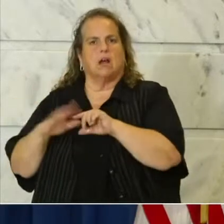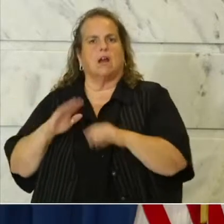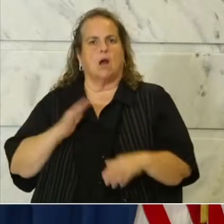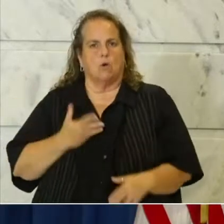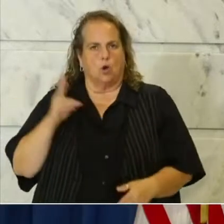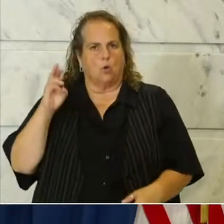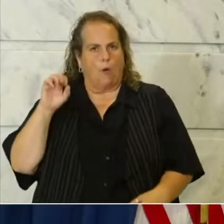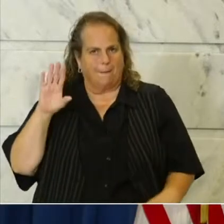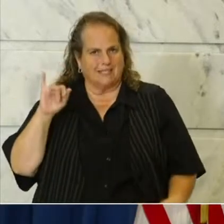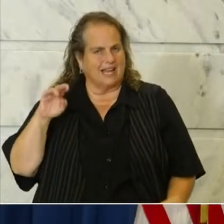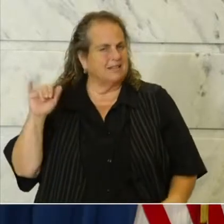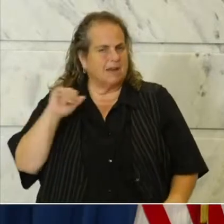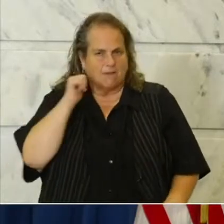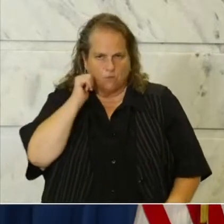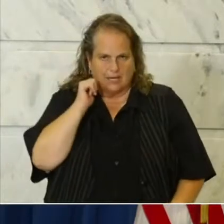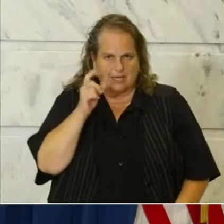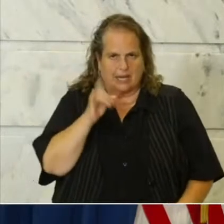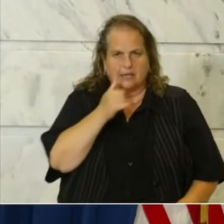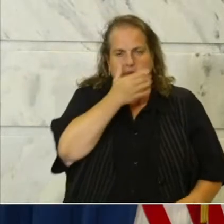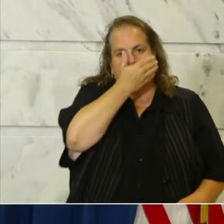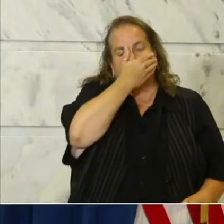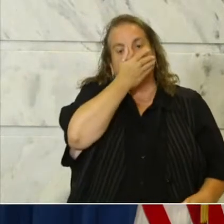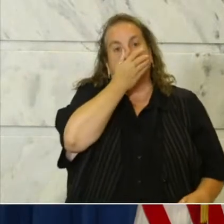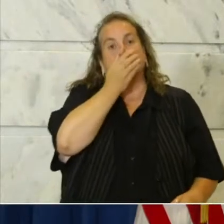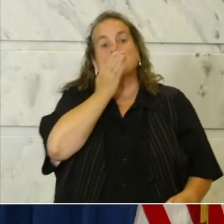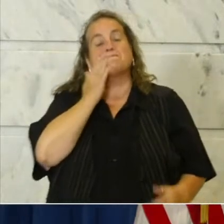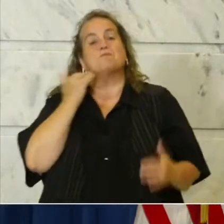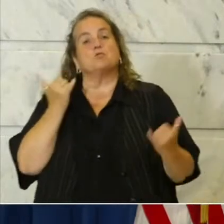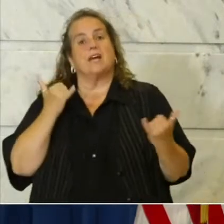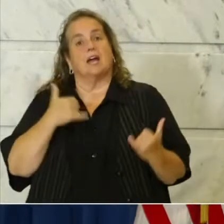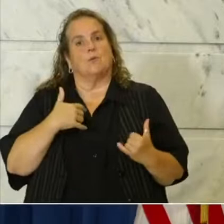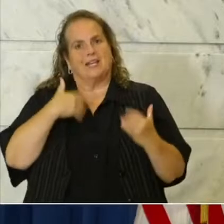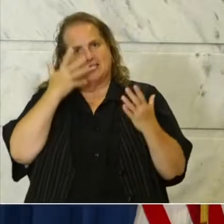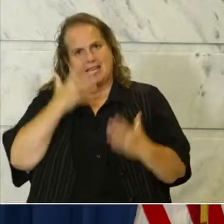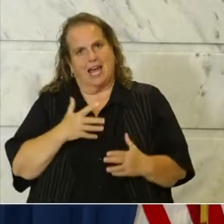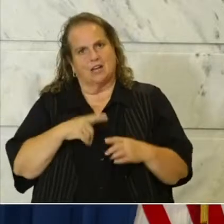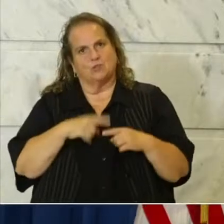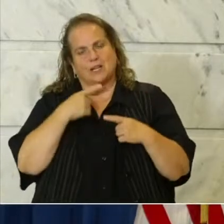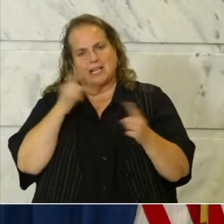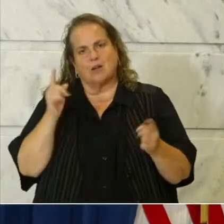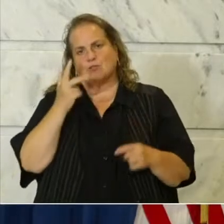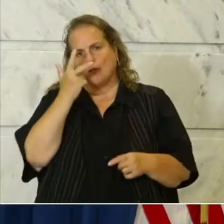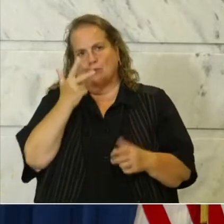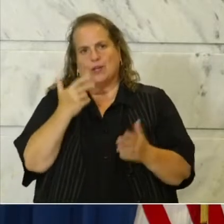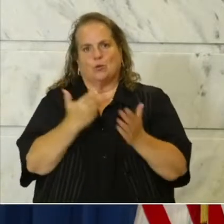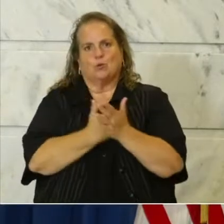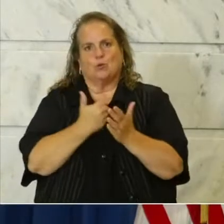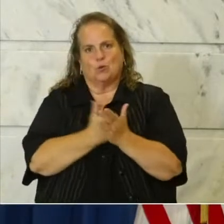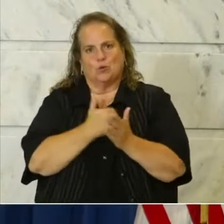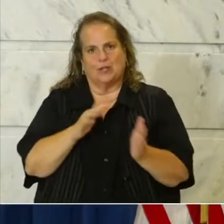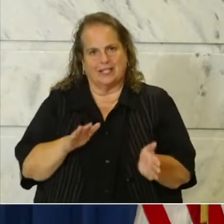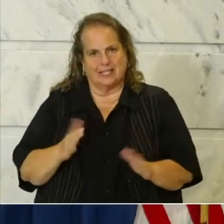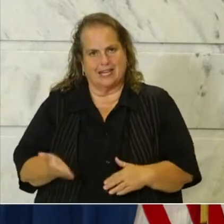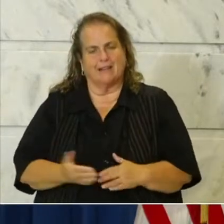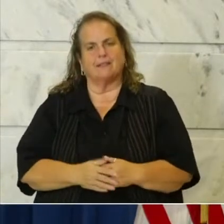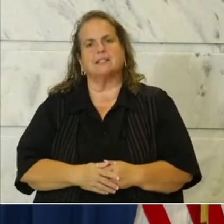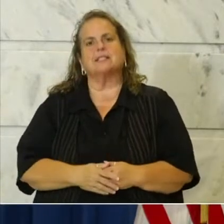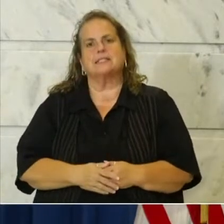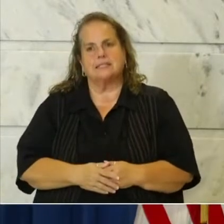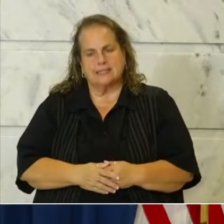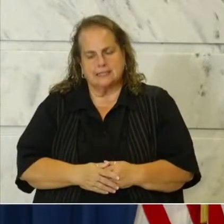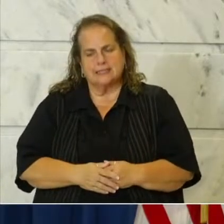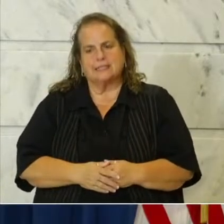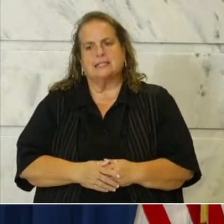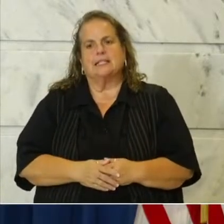is every day. Today we're sad to announce 3 new deaths, and yes, the deaths